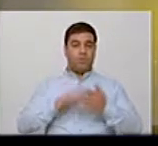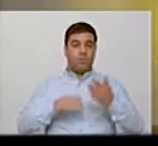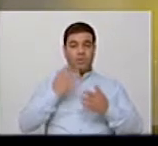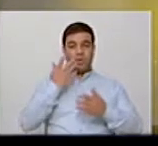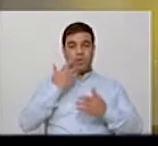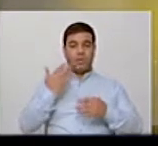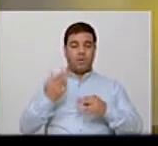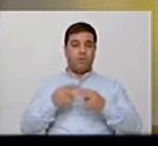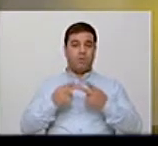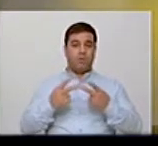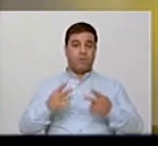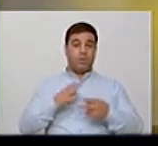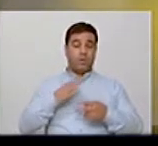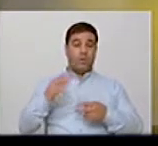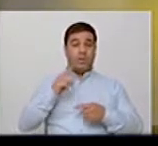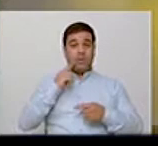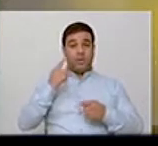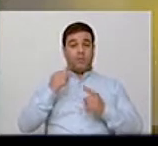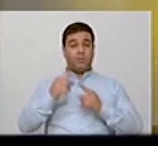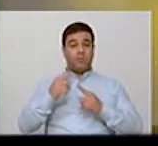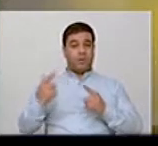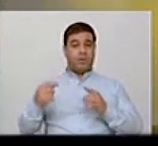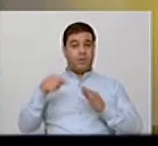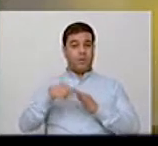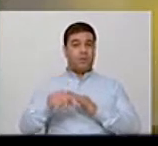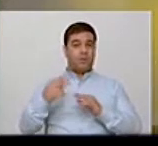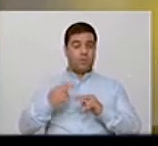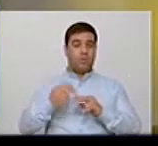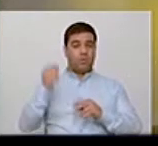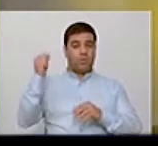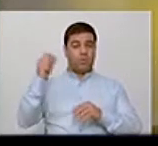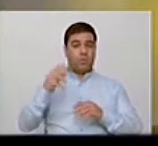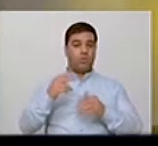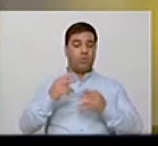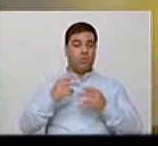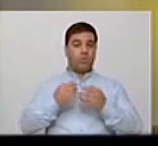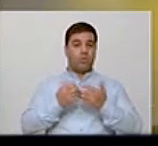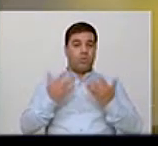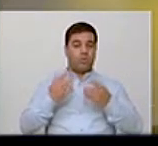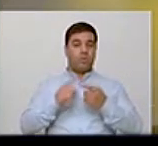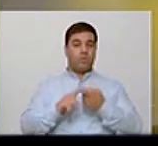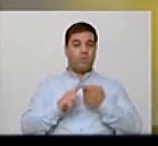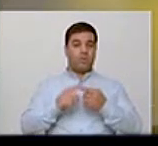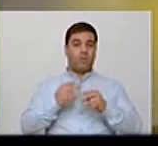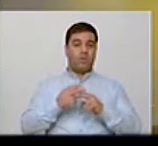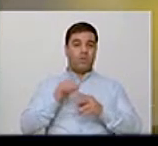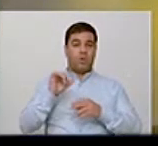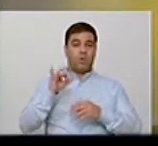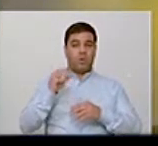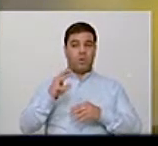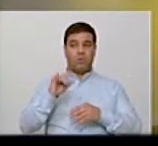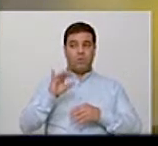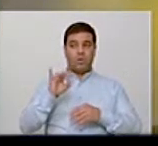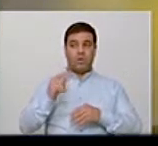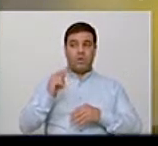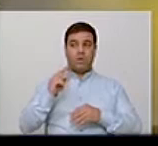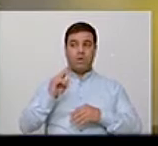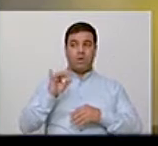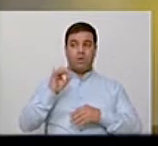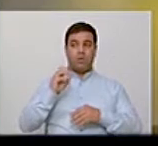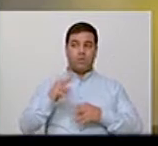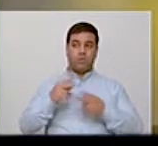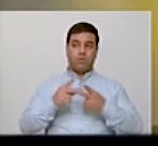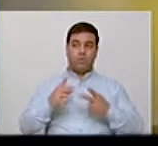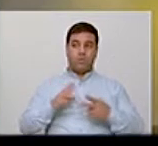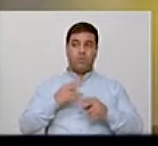holatga kelgan. Yashil barklarda esa quyosh nuri ta'sirida organik moddalar, ya'ni kraxmal hosil